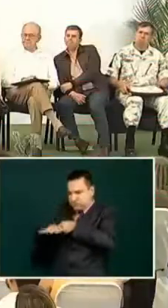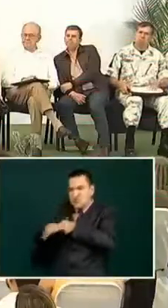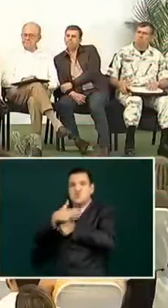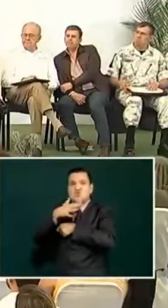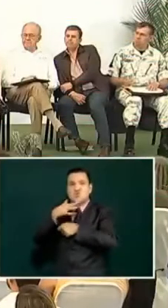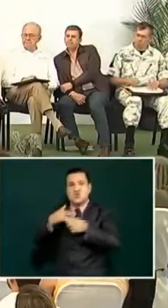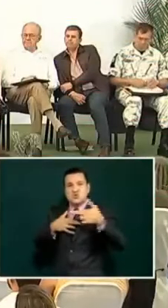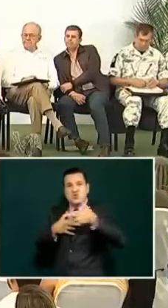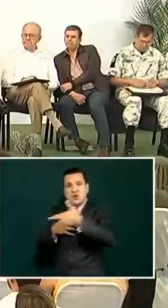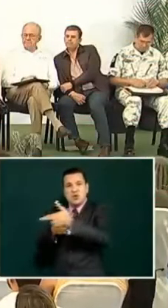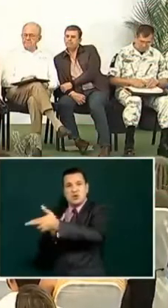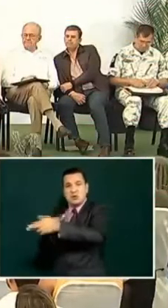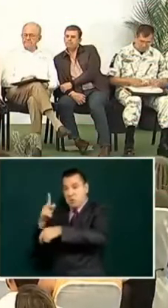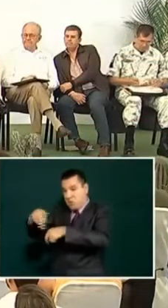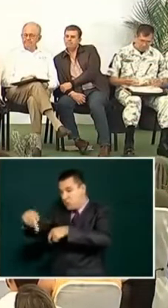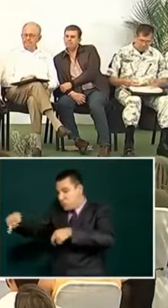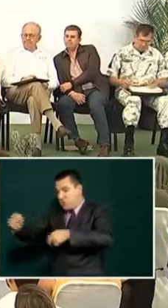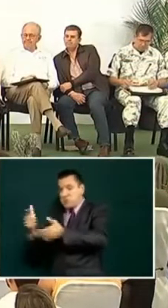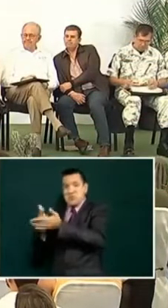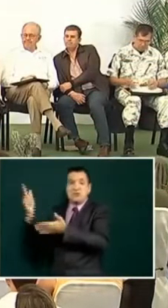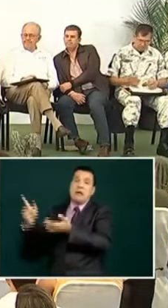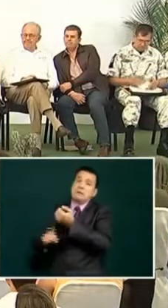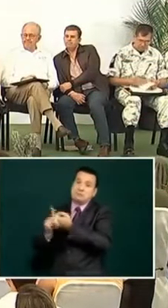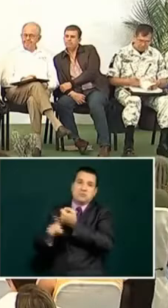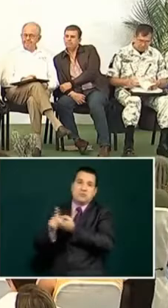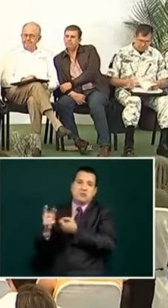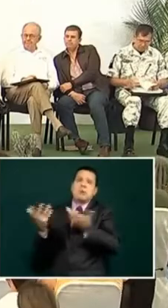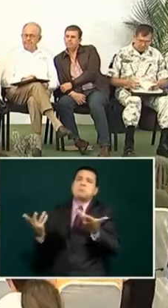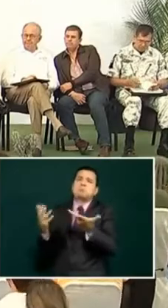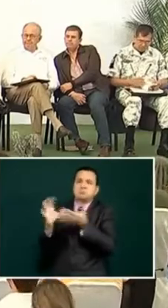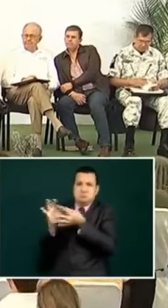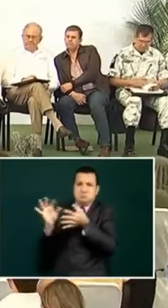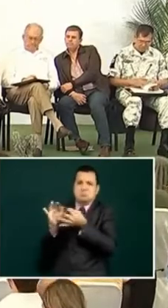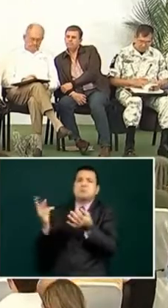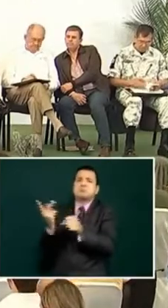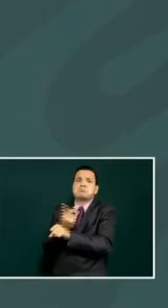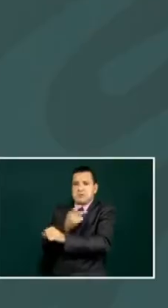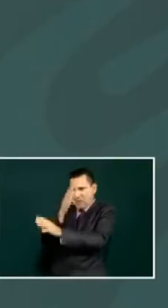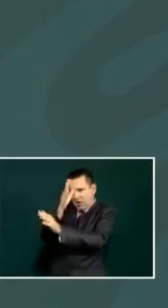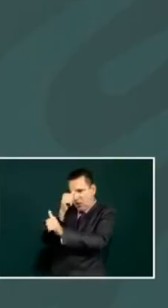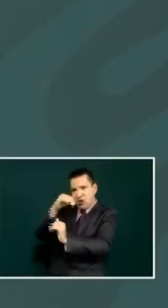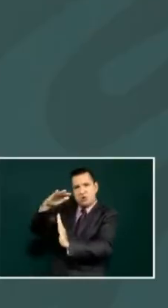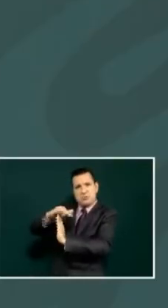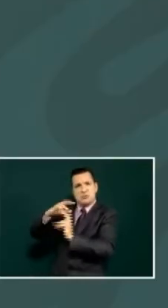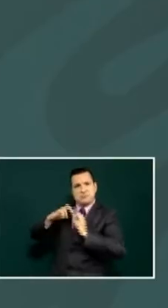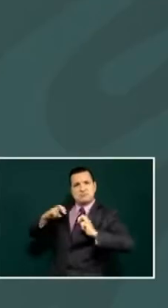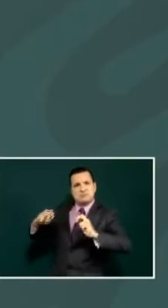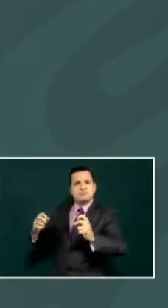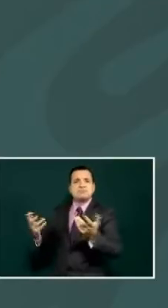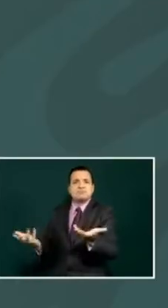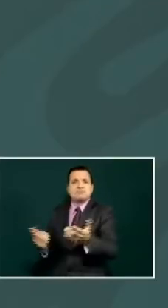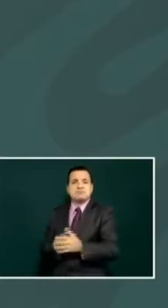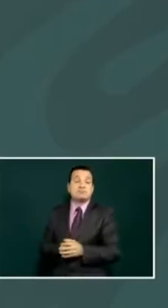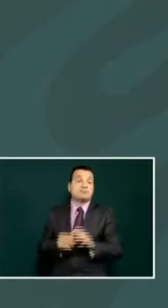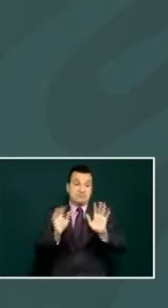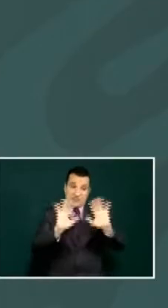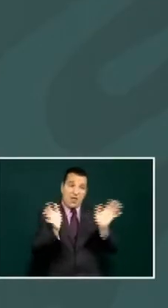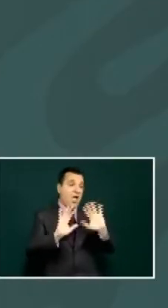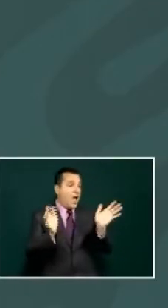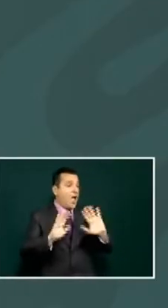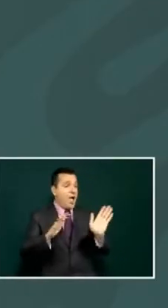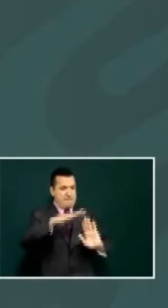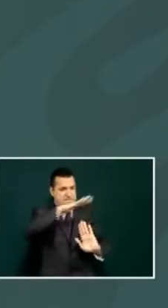the negotiations regarding that yeah so fair expel we've already had a